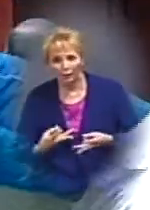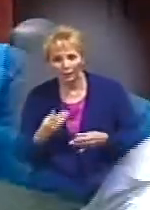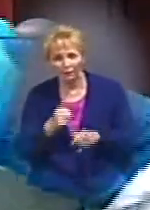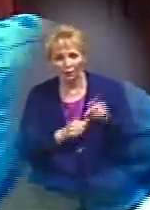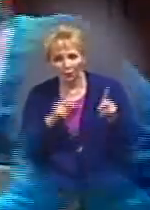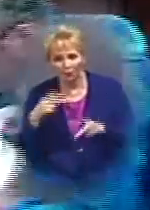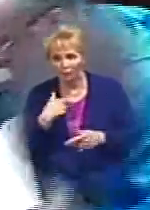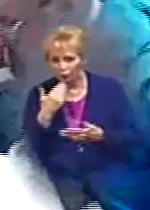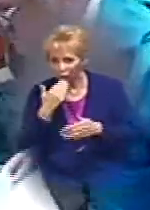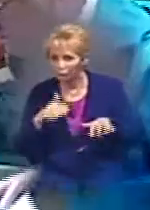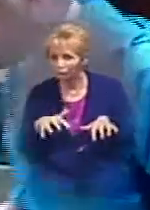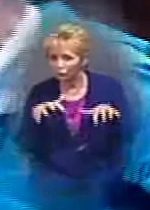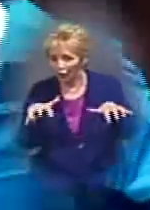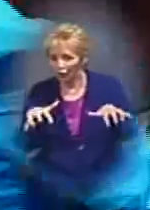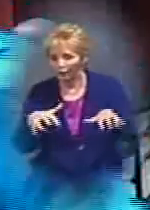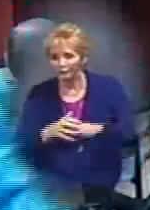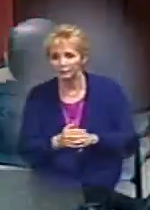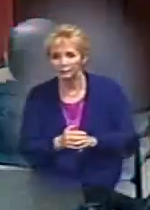Got a good crowd.